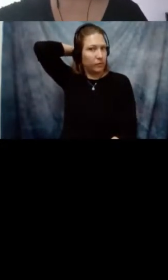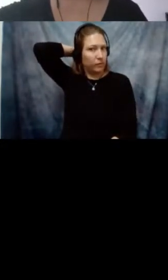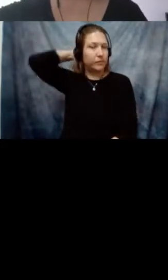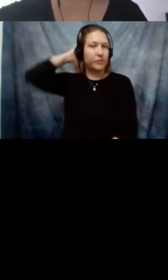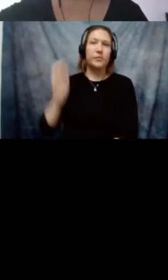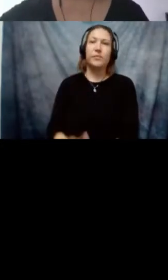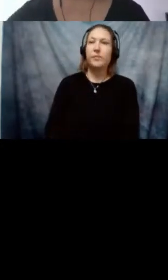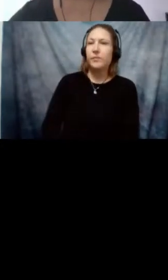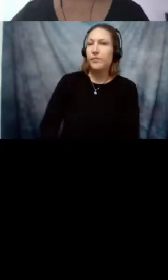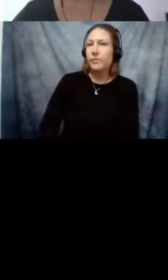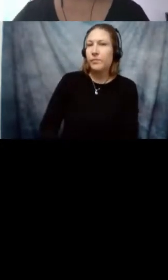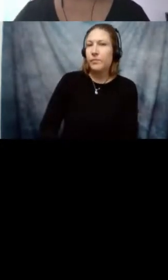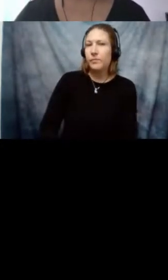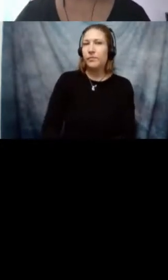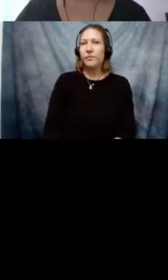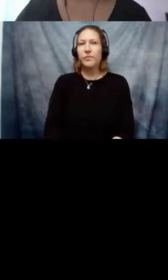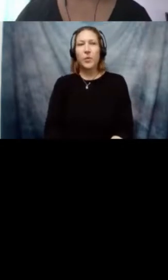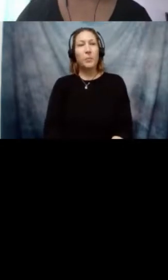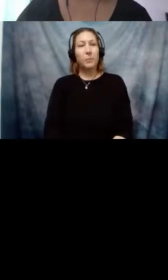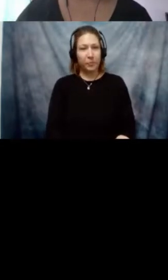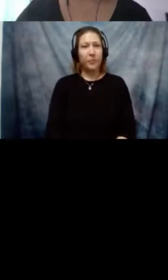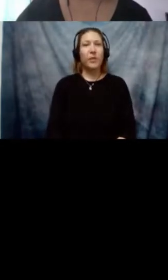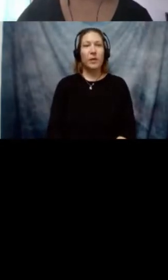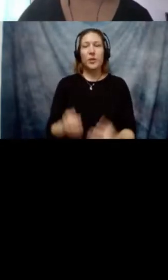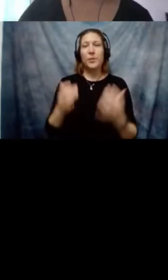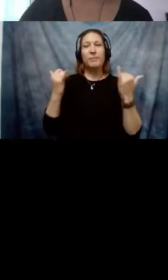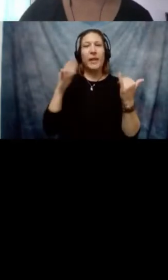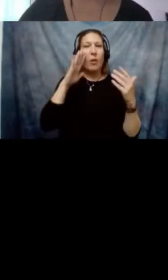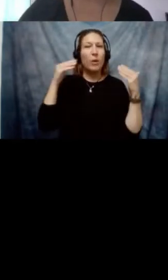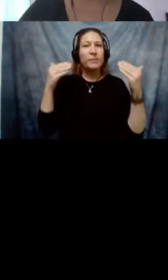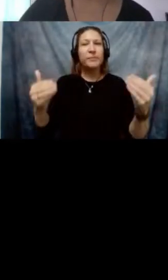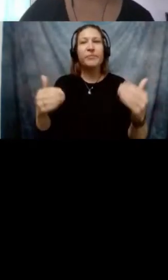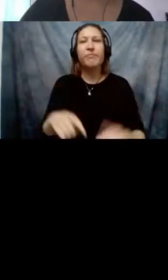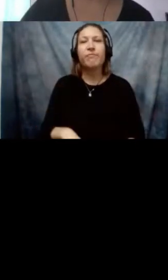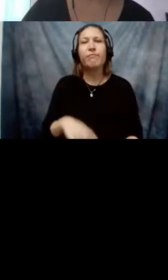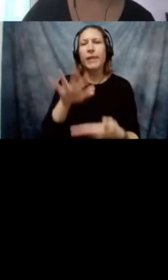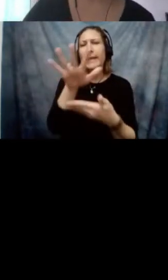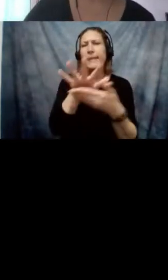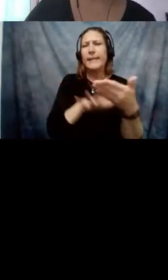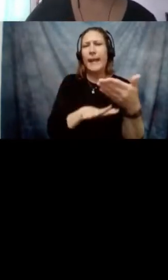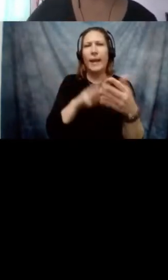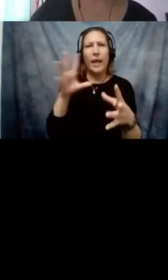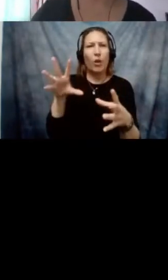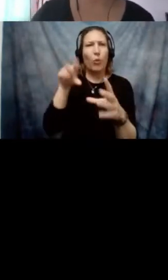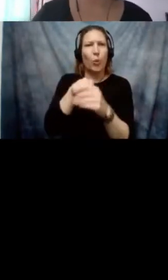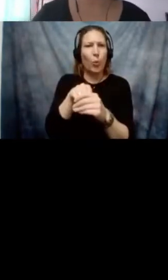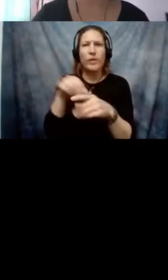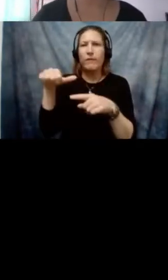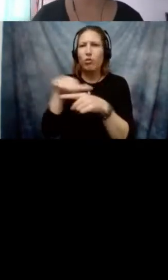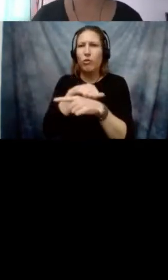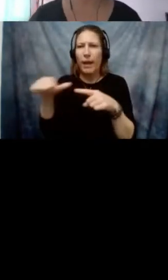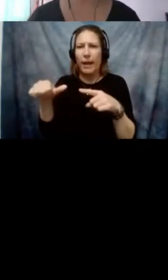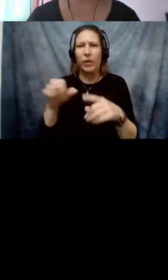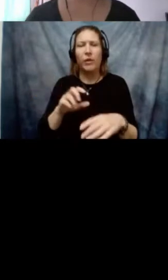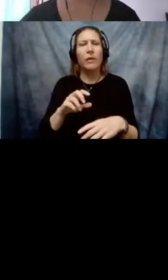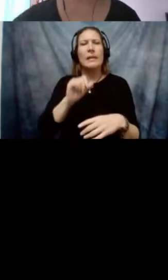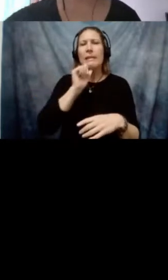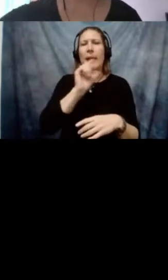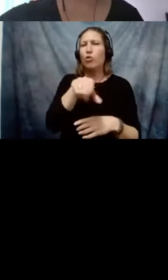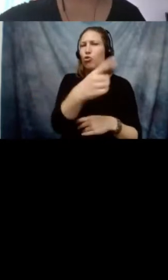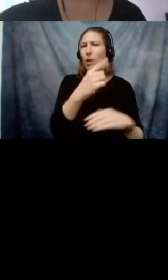And then I will move on to designing inclusive training and really going beyond accessibility to reach all